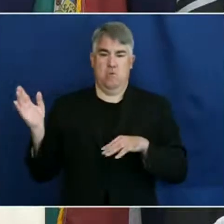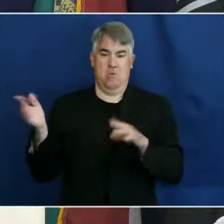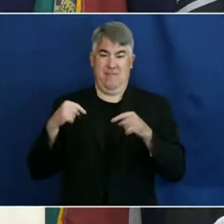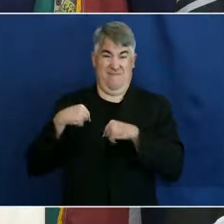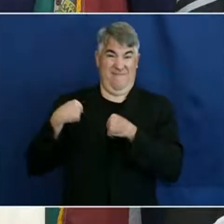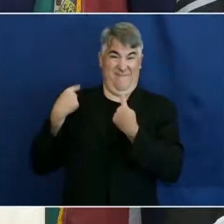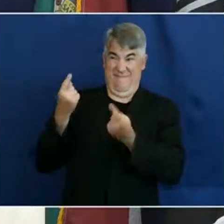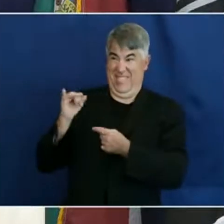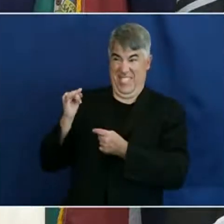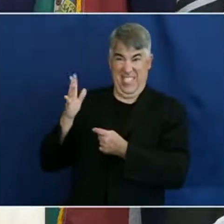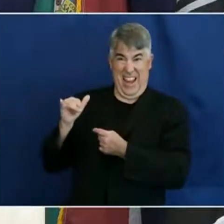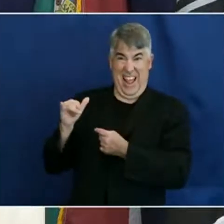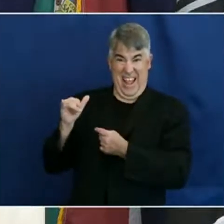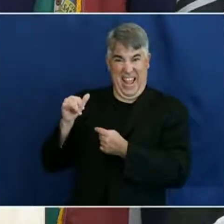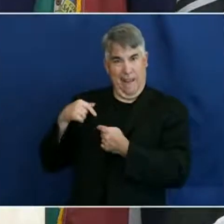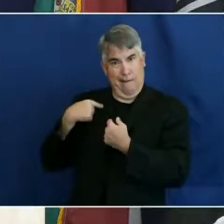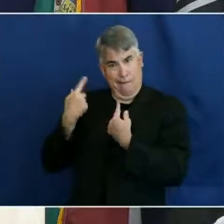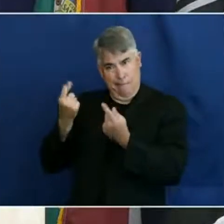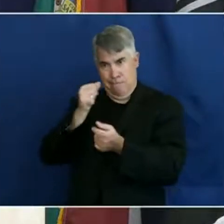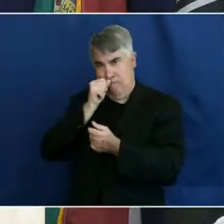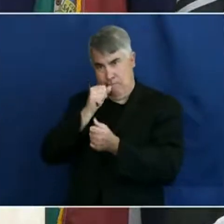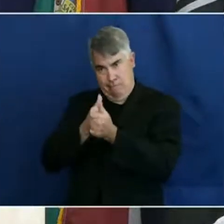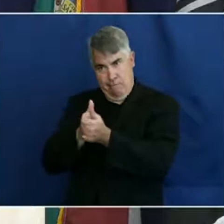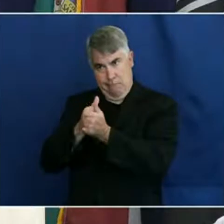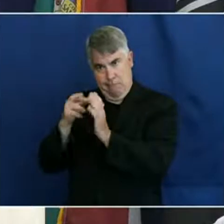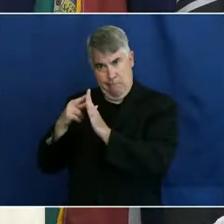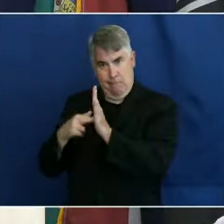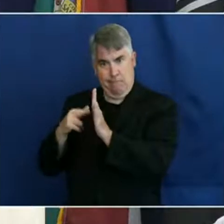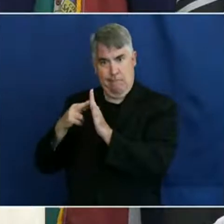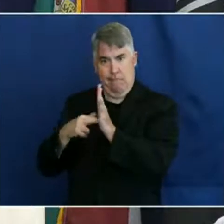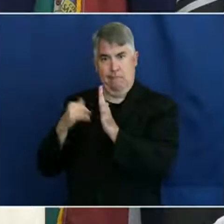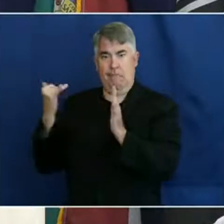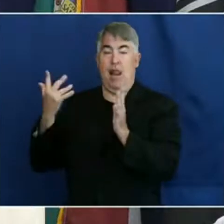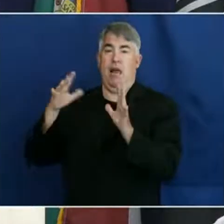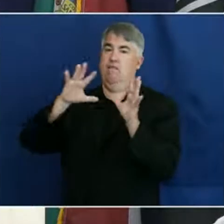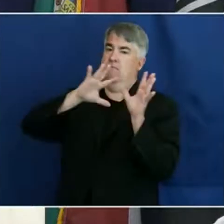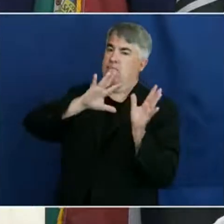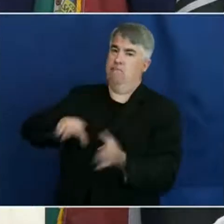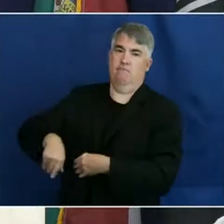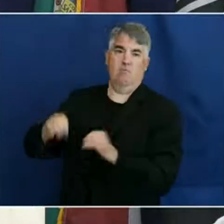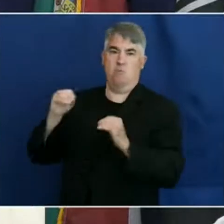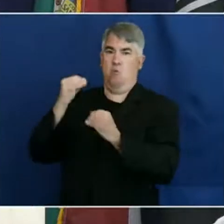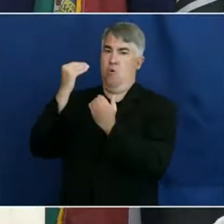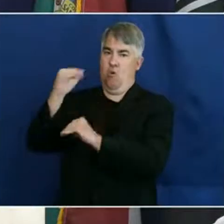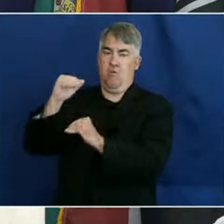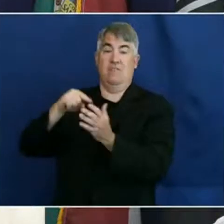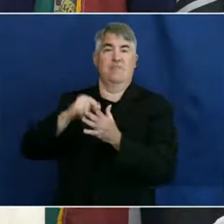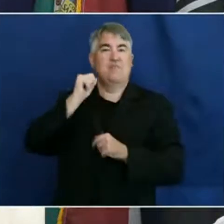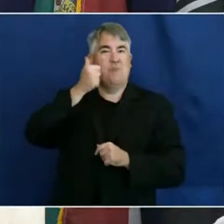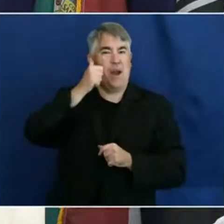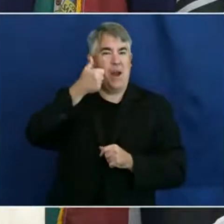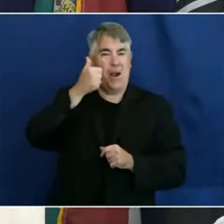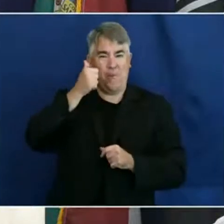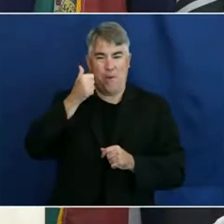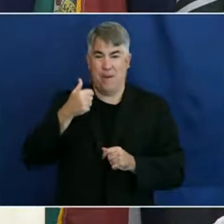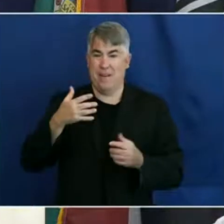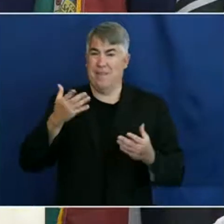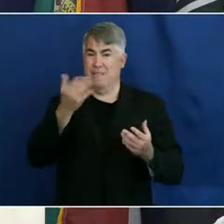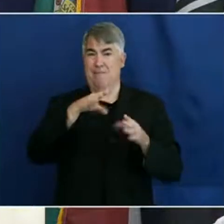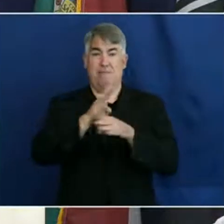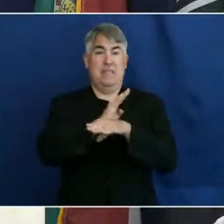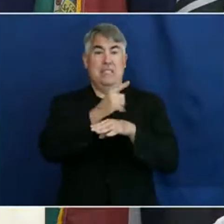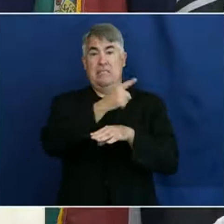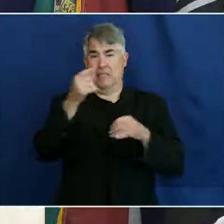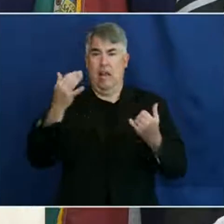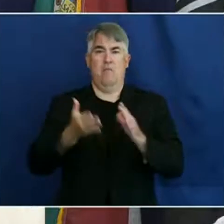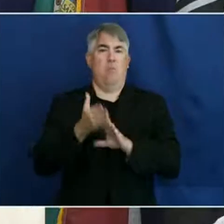of last year, a 10 p.m. curfew. We will lift that effective tomorrow, allowing those entities to resume their normal